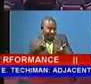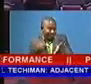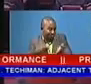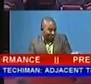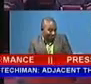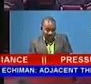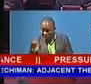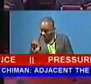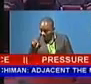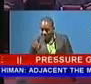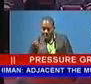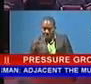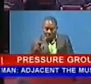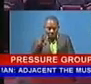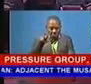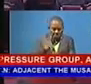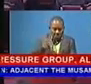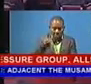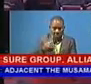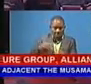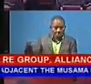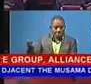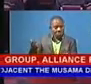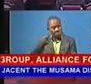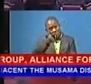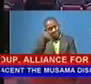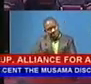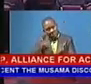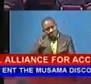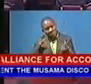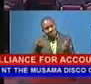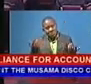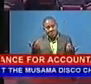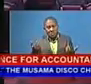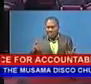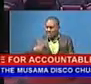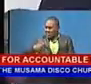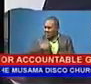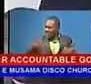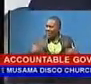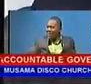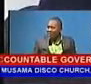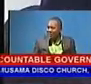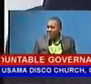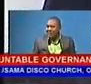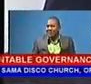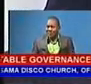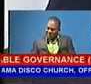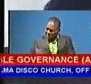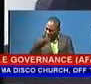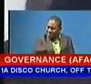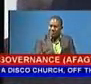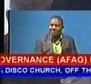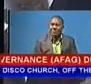insisting on tendering, or you are withdrawing it. We have it, and we want to tender it to accompany the hard